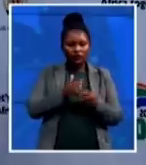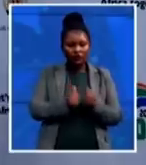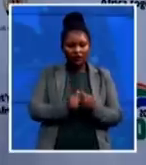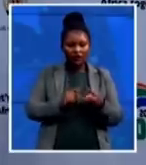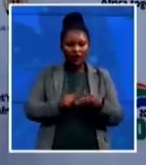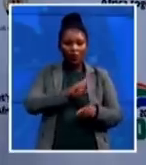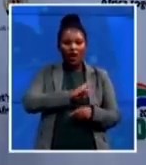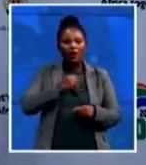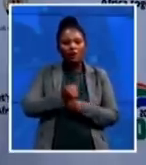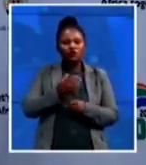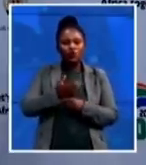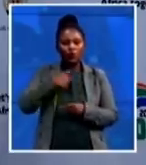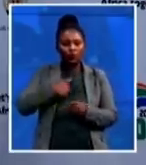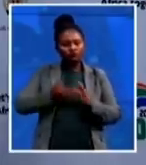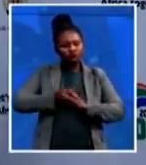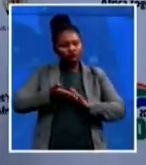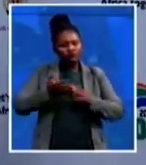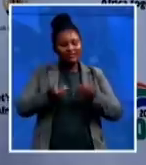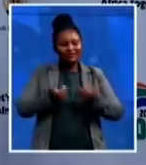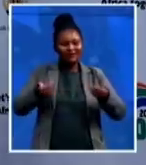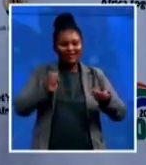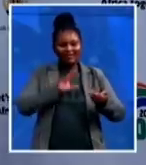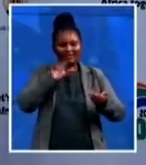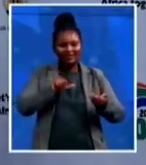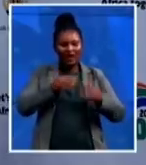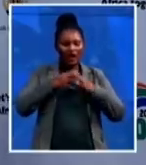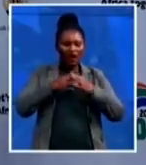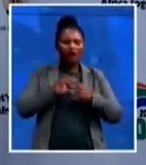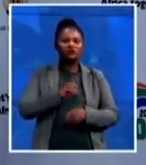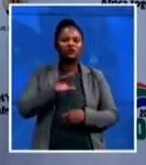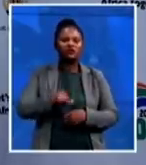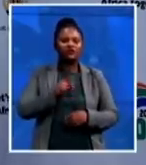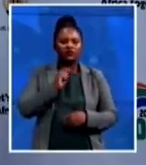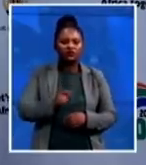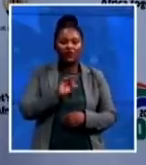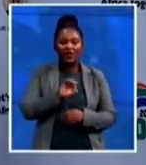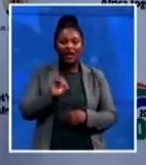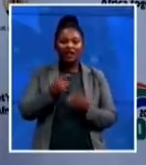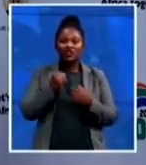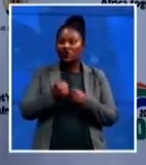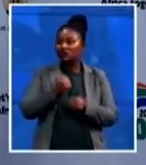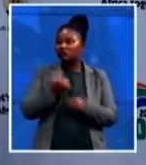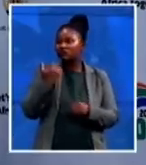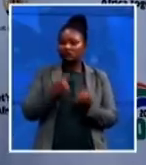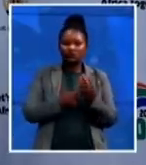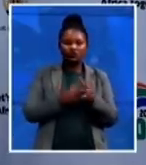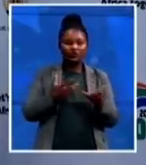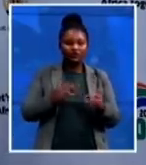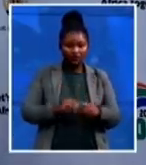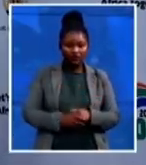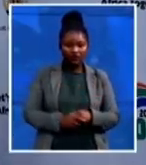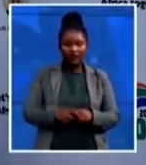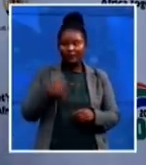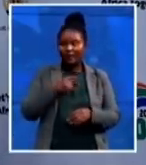South Africa is a disaster. 300 years has shown. My nice advice here, we are a